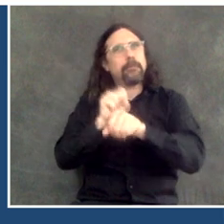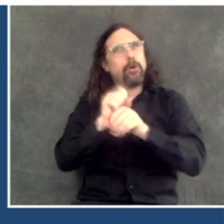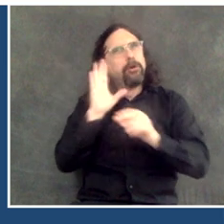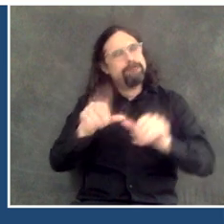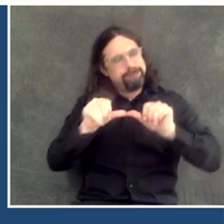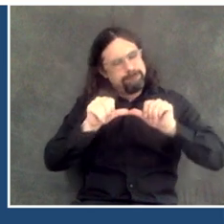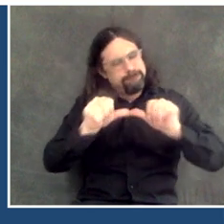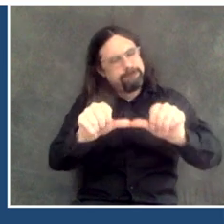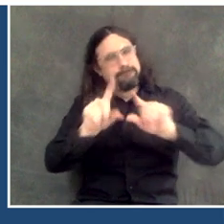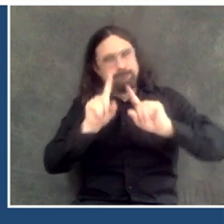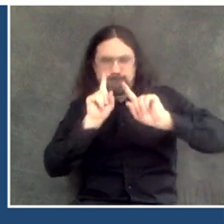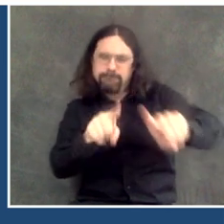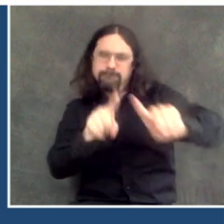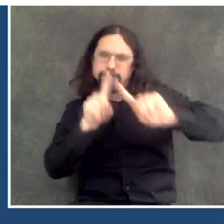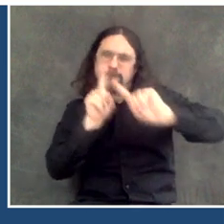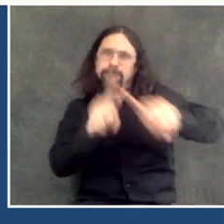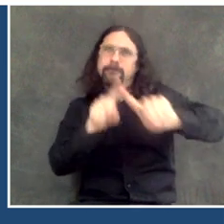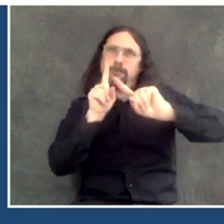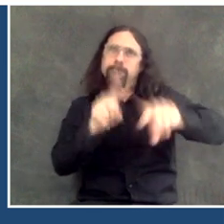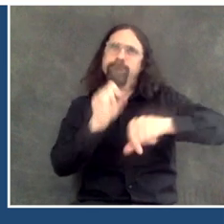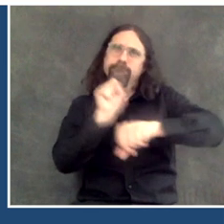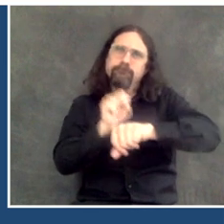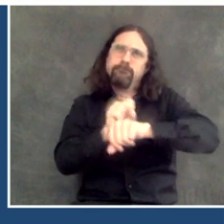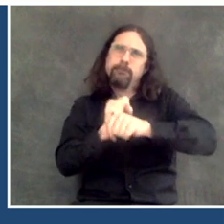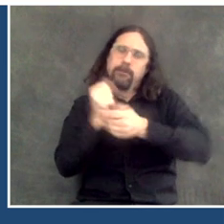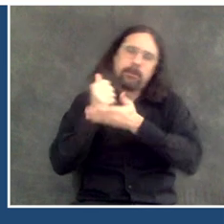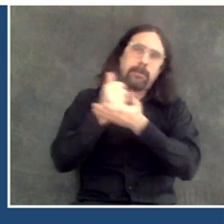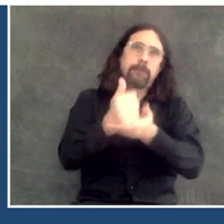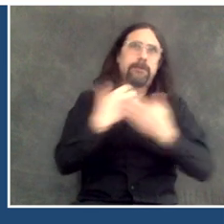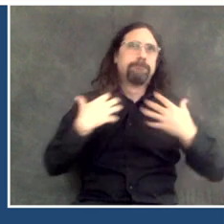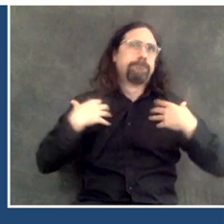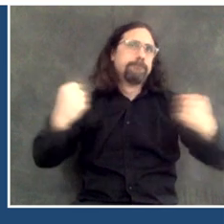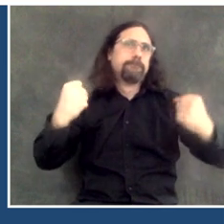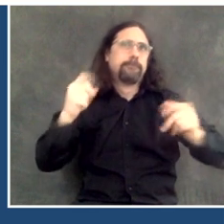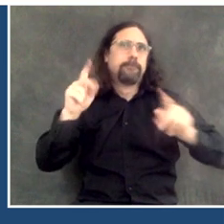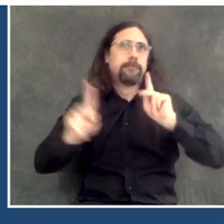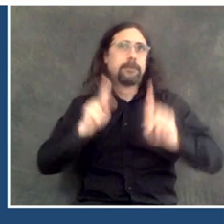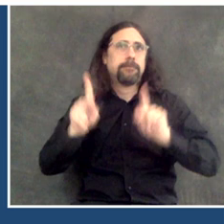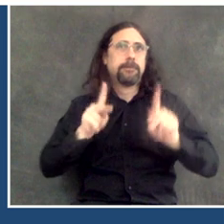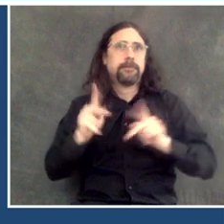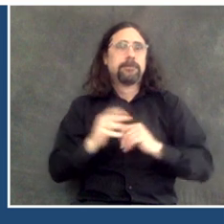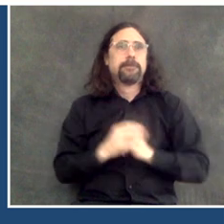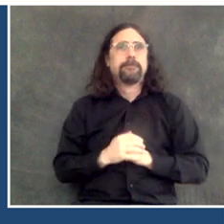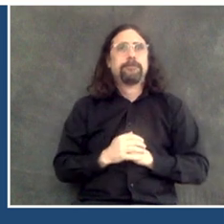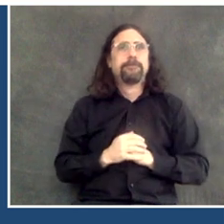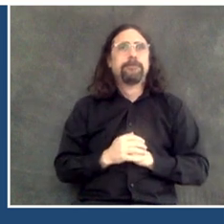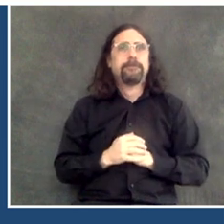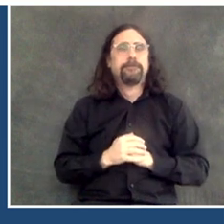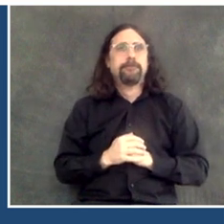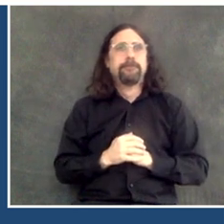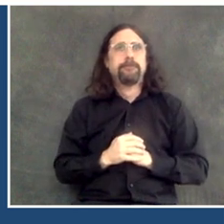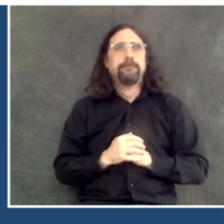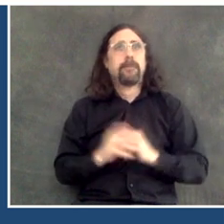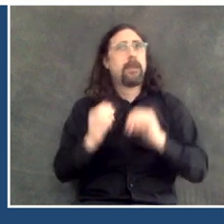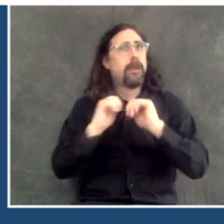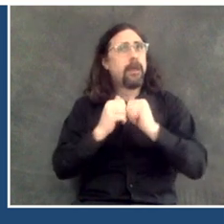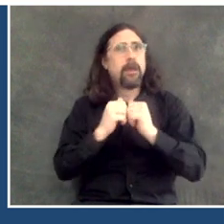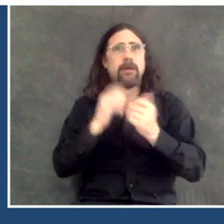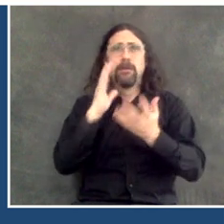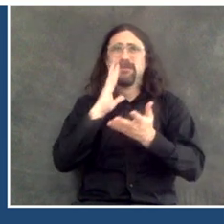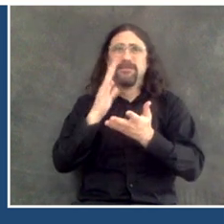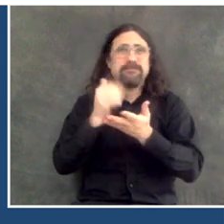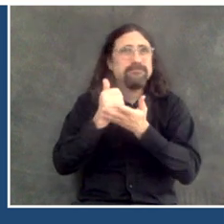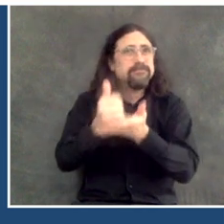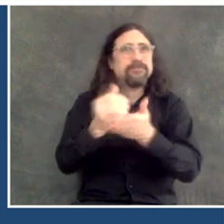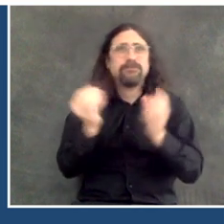quickly. So we'll do it in a variety of manners. Through contracting, we've already in recent weeks